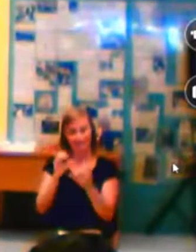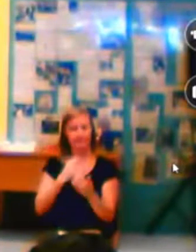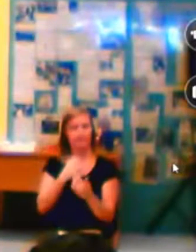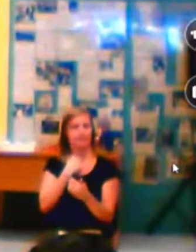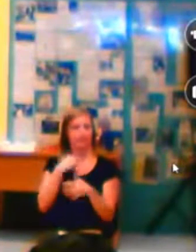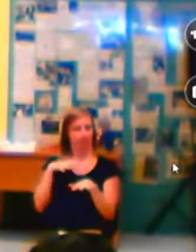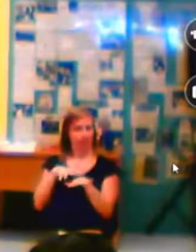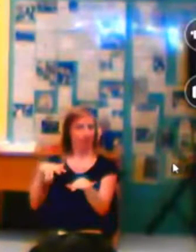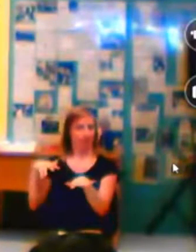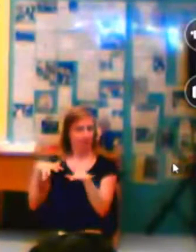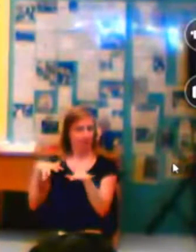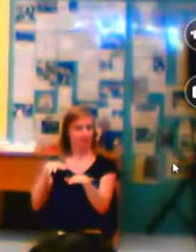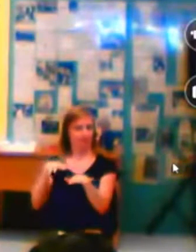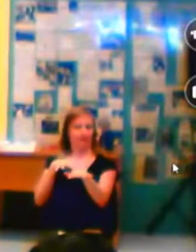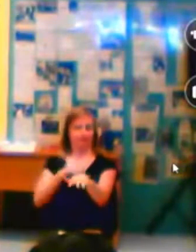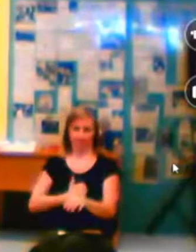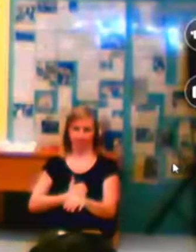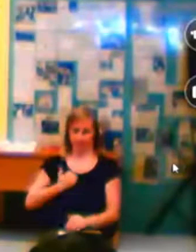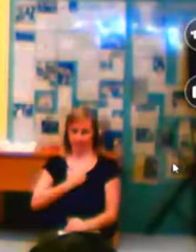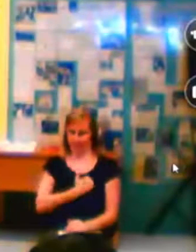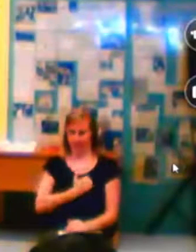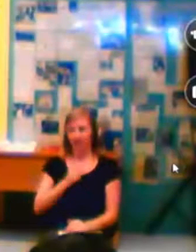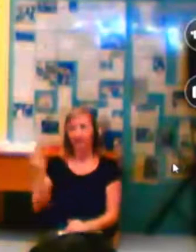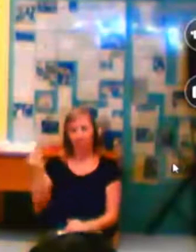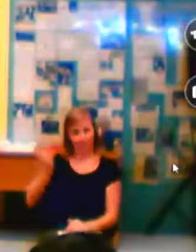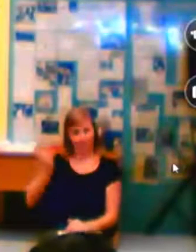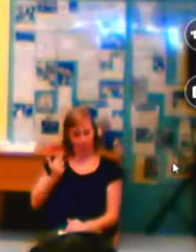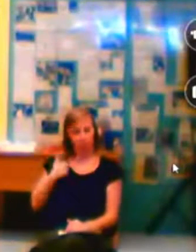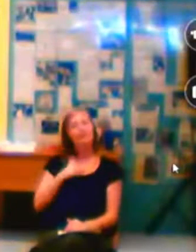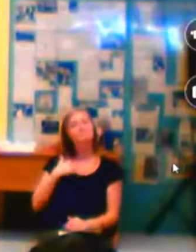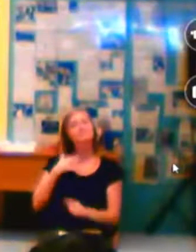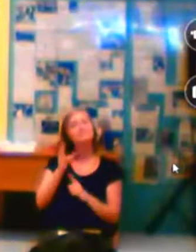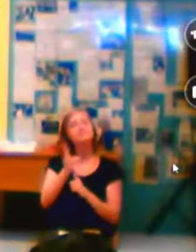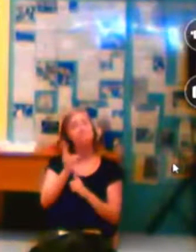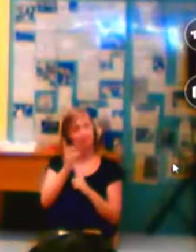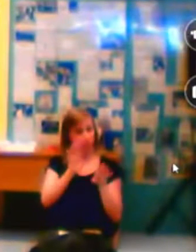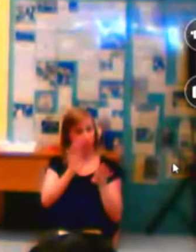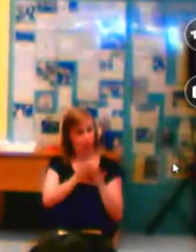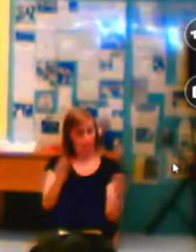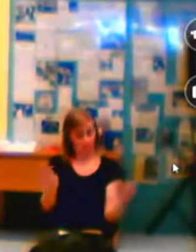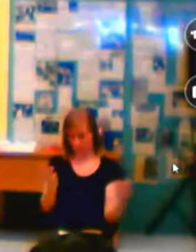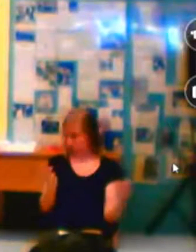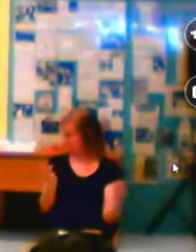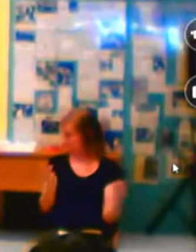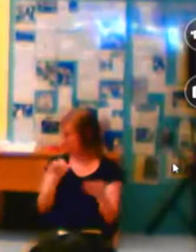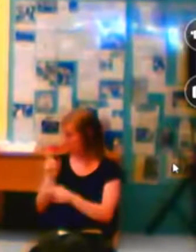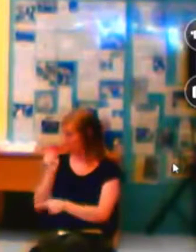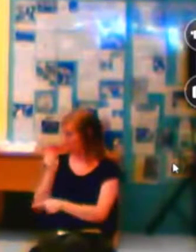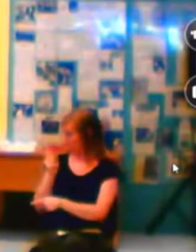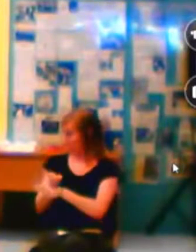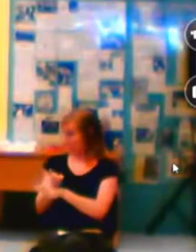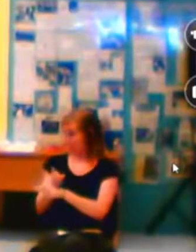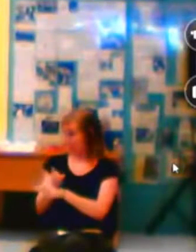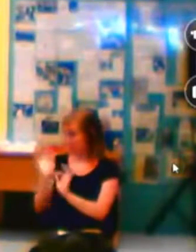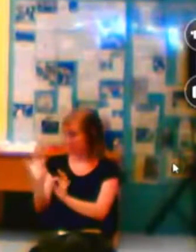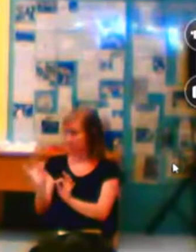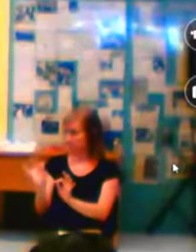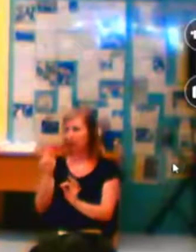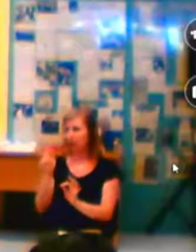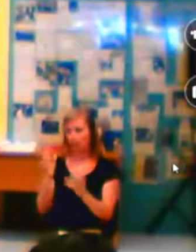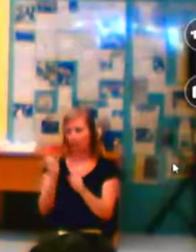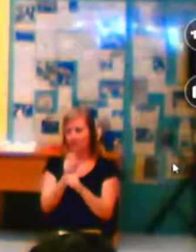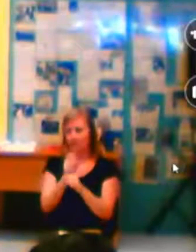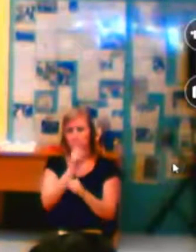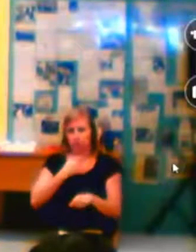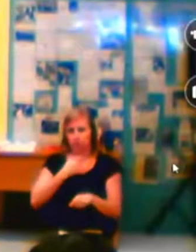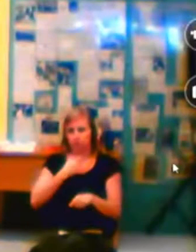Thank you. Thank you all for having me, and I apologize that I came up Santa Fe. Big mistake. What I was told is that